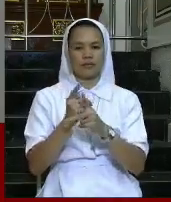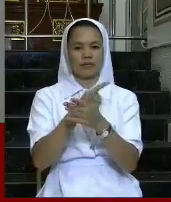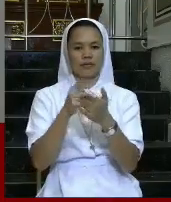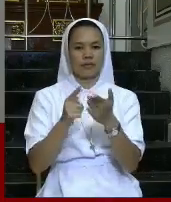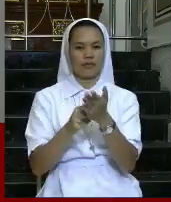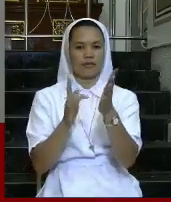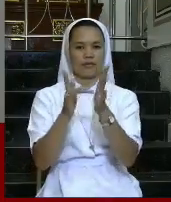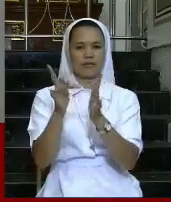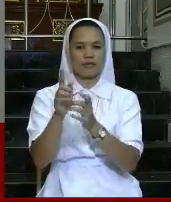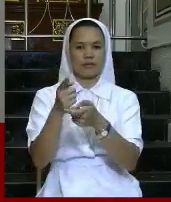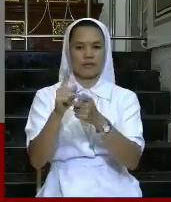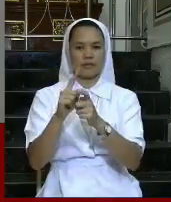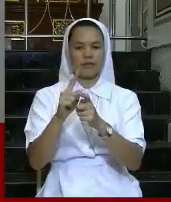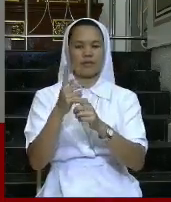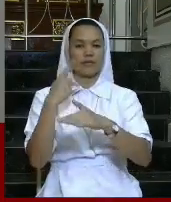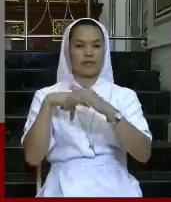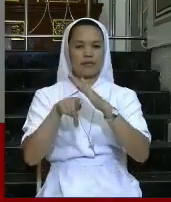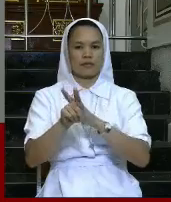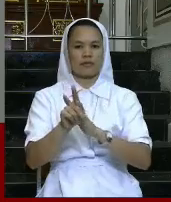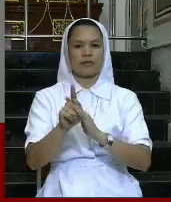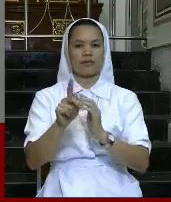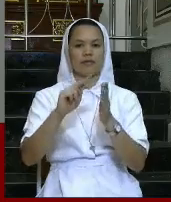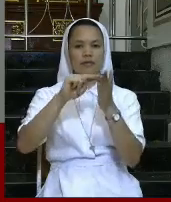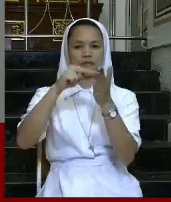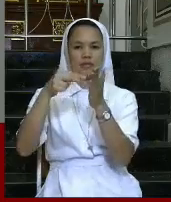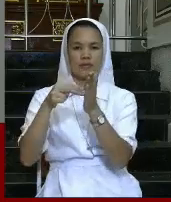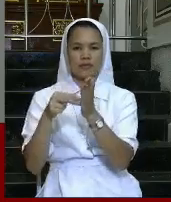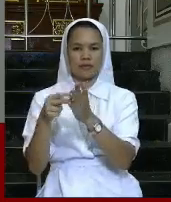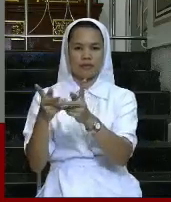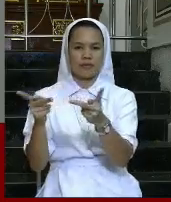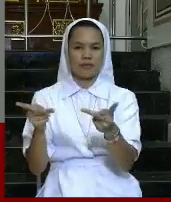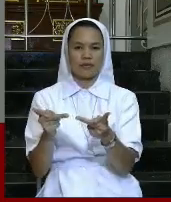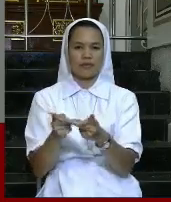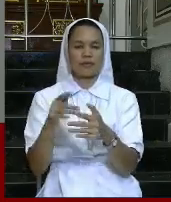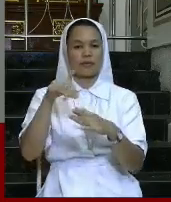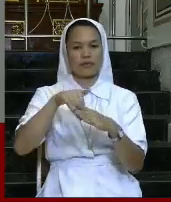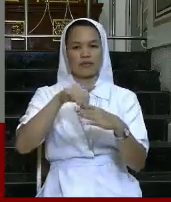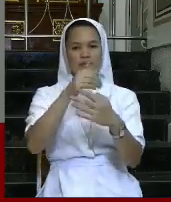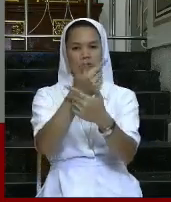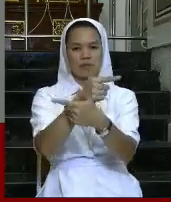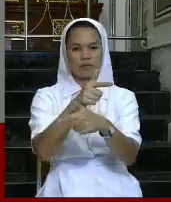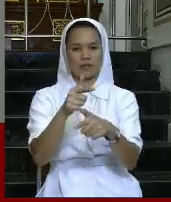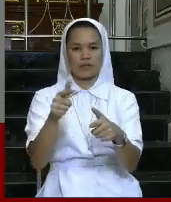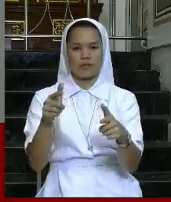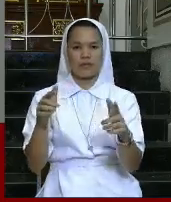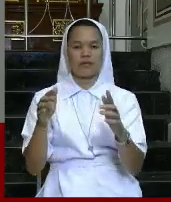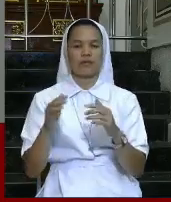"This is Jesus the prophet from Nazareth in Galilee."